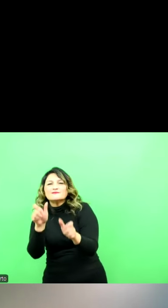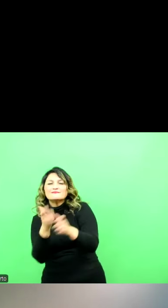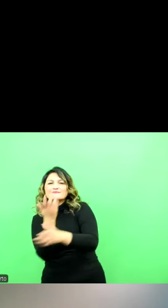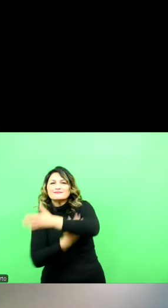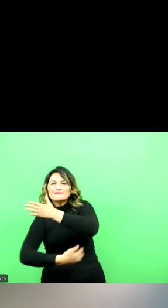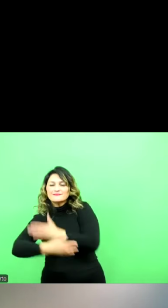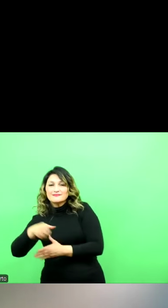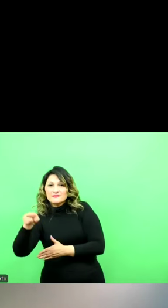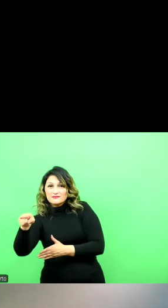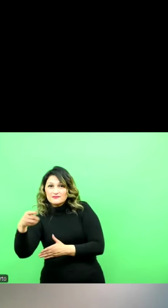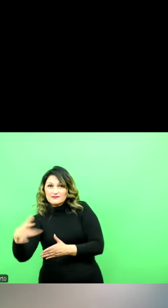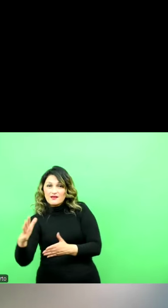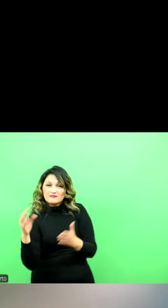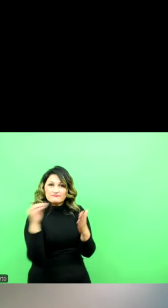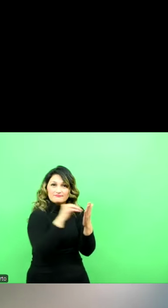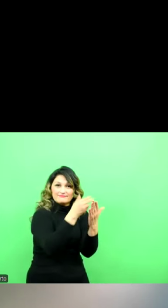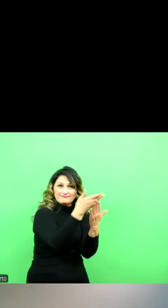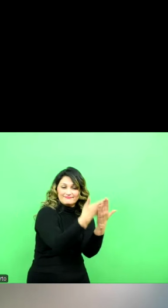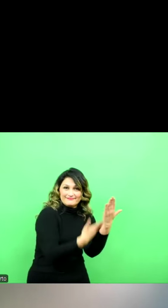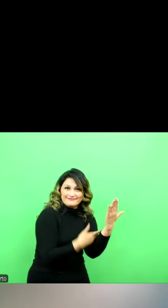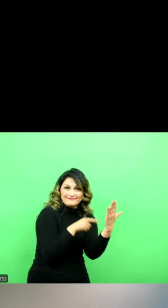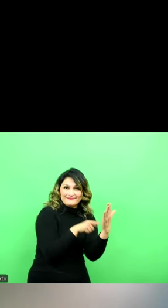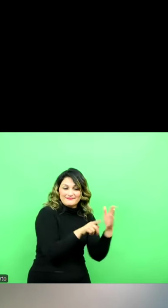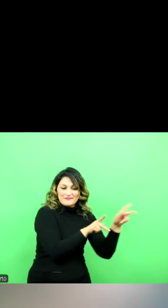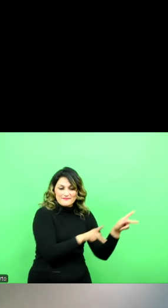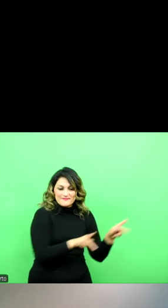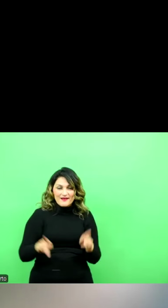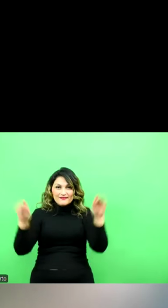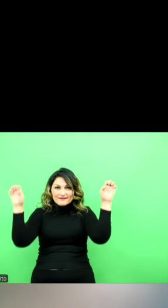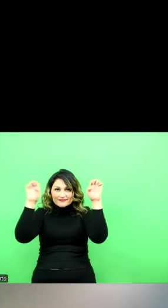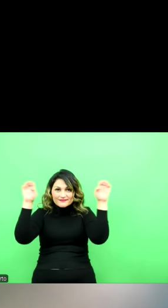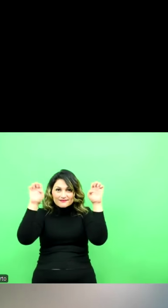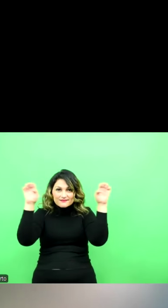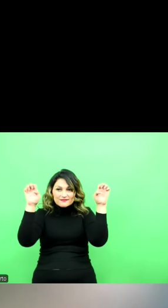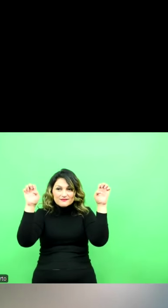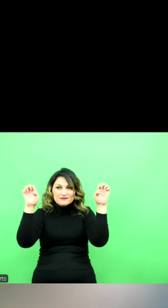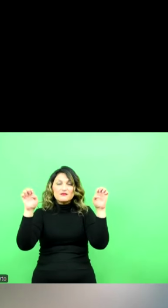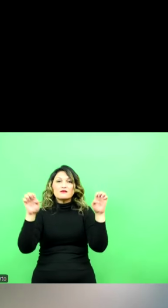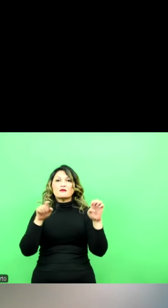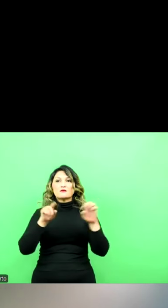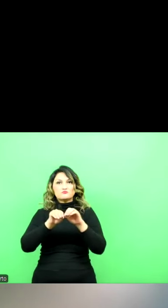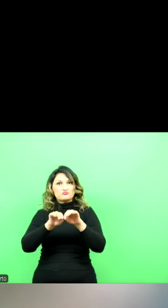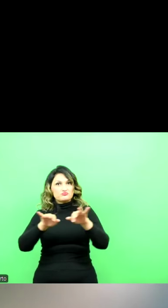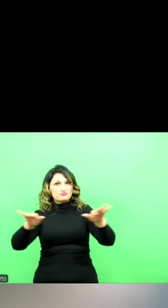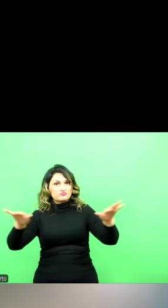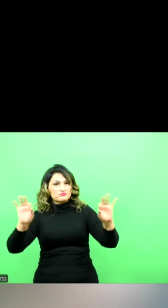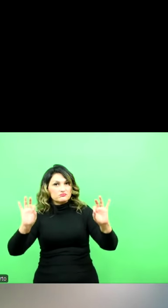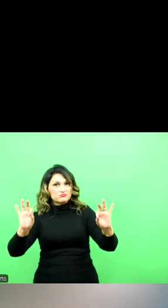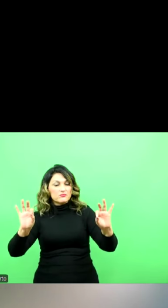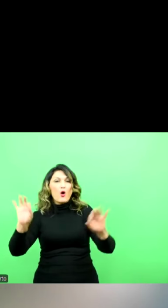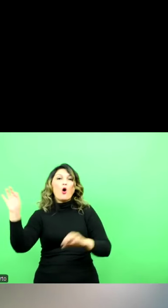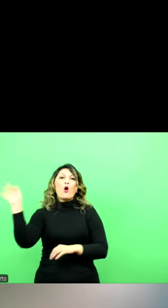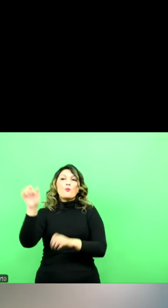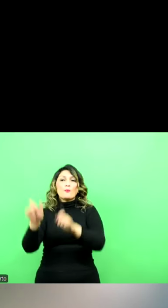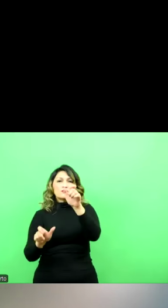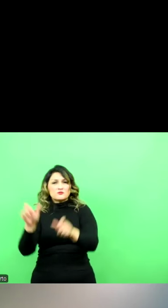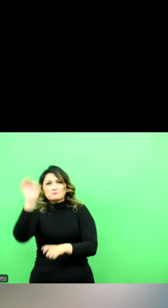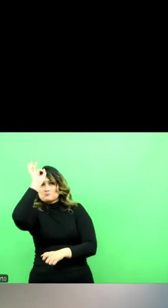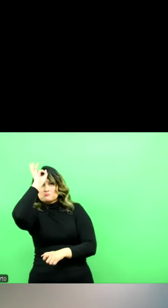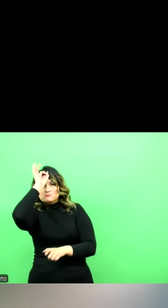the emergency response and disaster plan. And this needs to be updated,